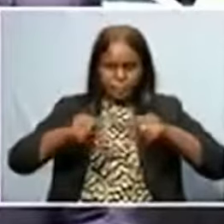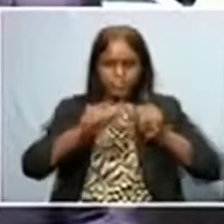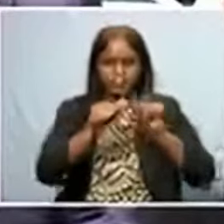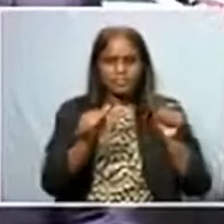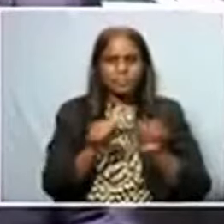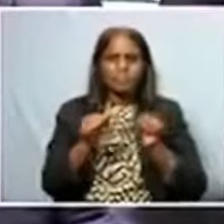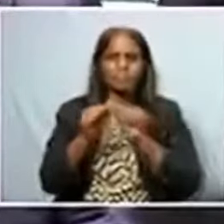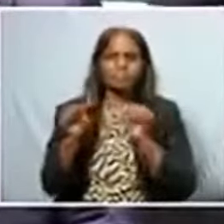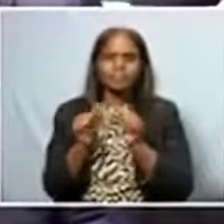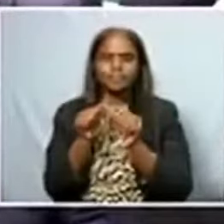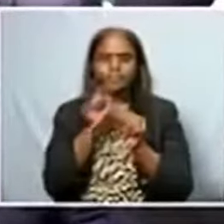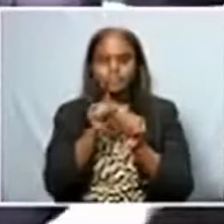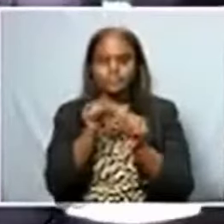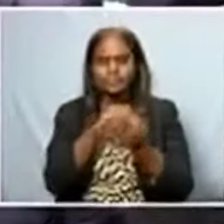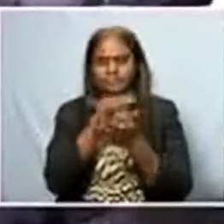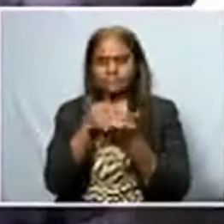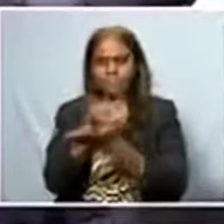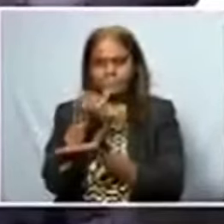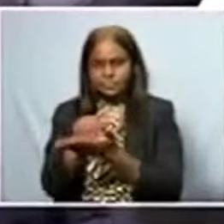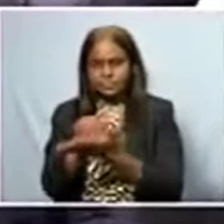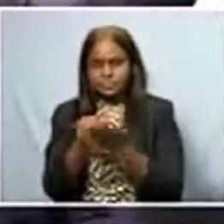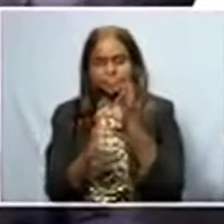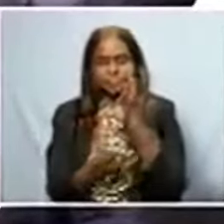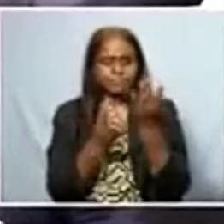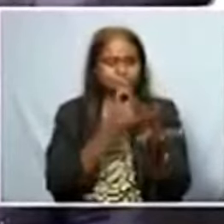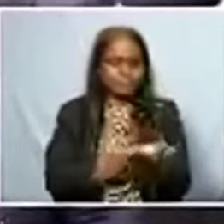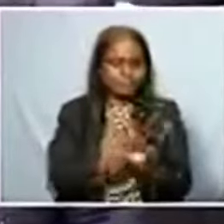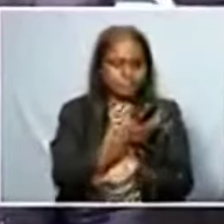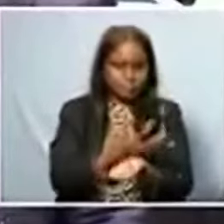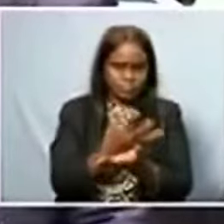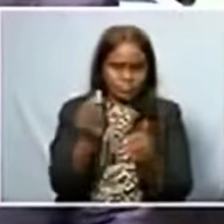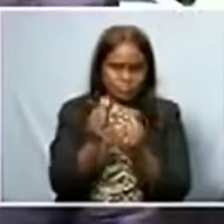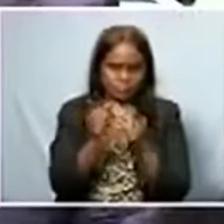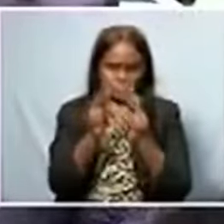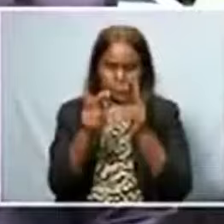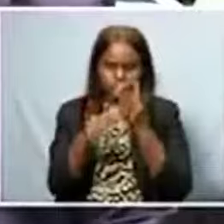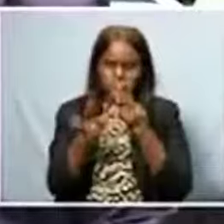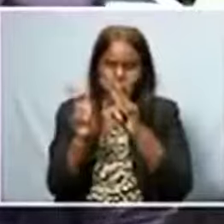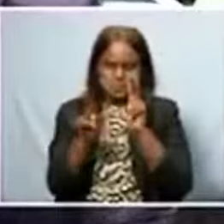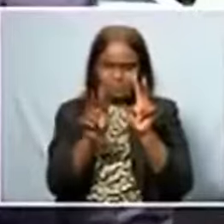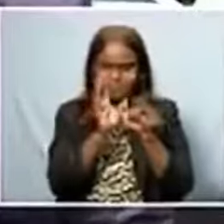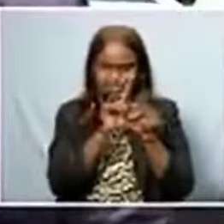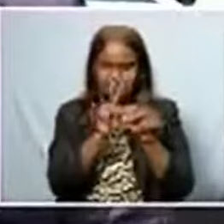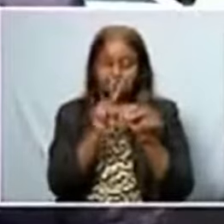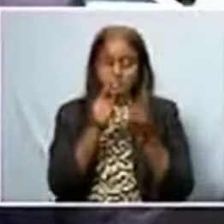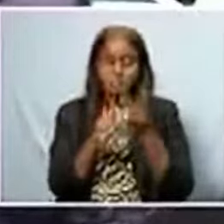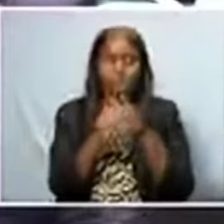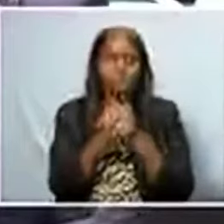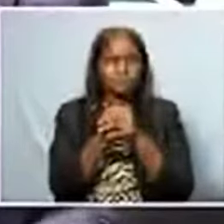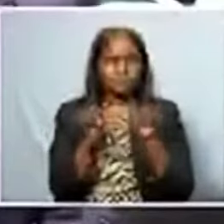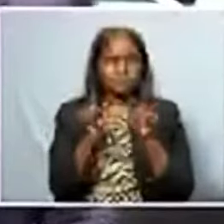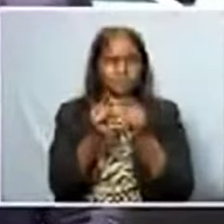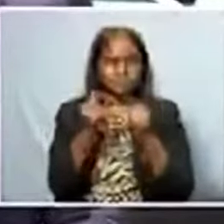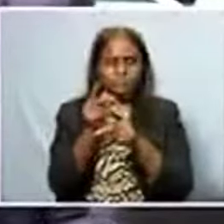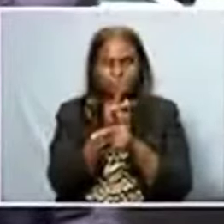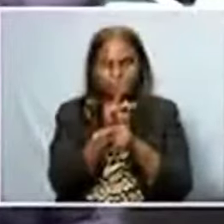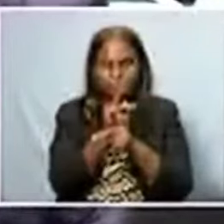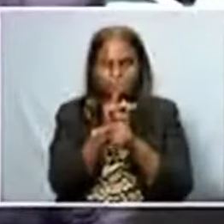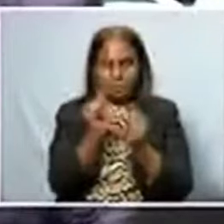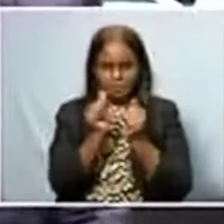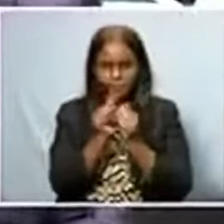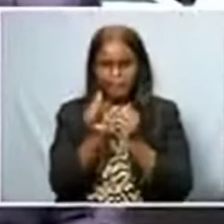areas, decentralized, devolution. And so the supervision is taking place